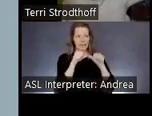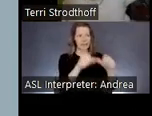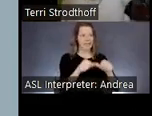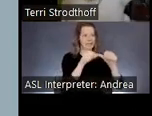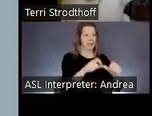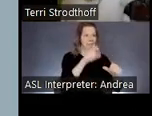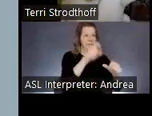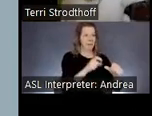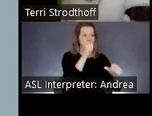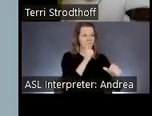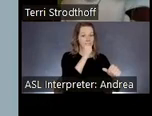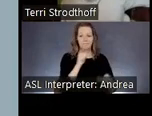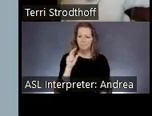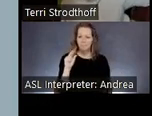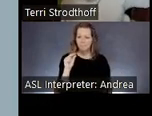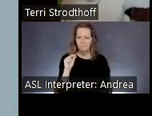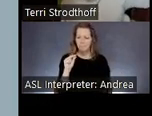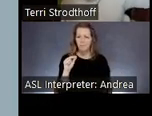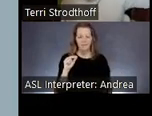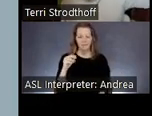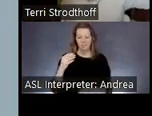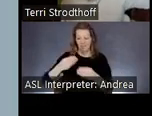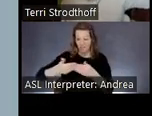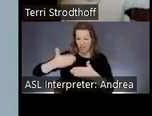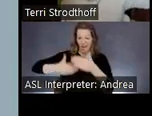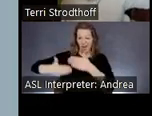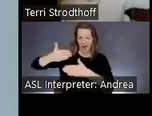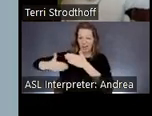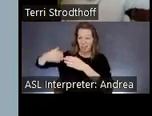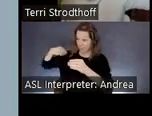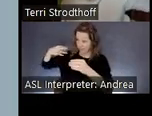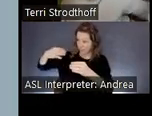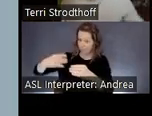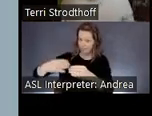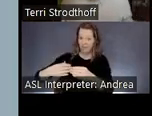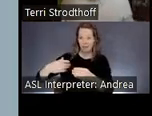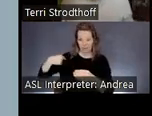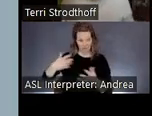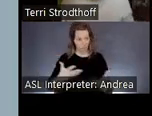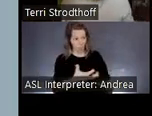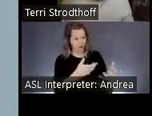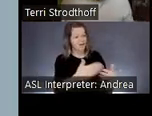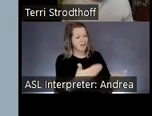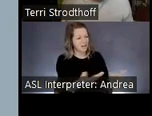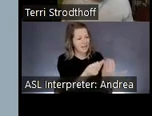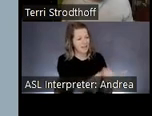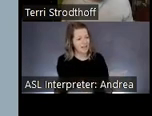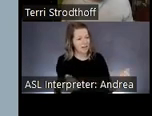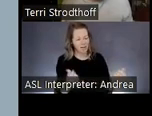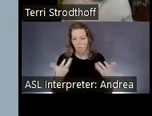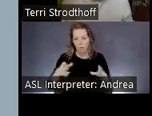all those people back in all those generations want us to heal it. They don't want us to be carrying on